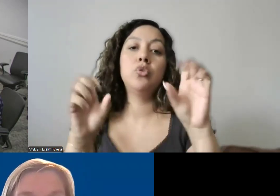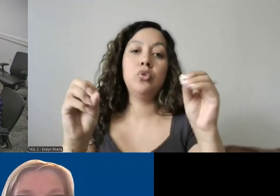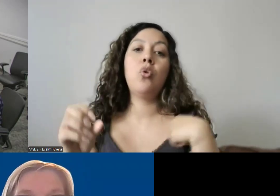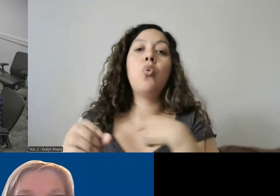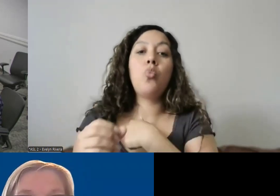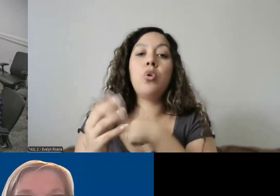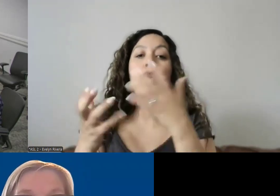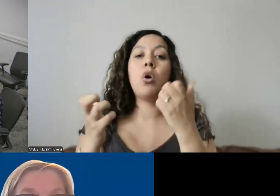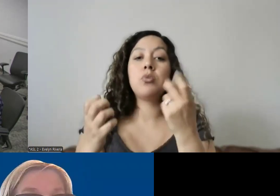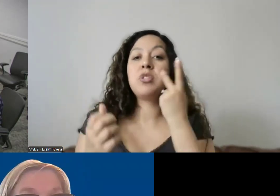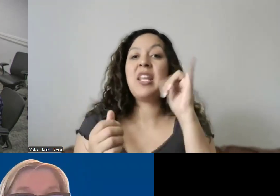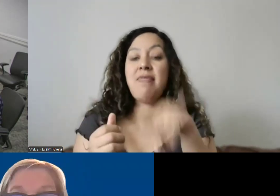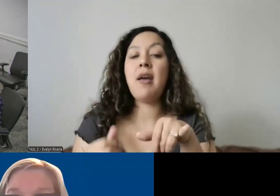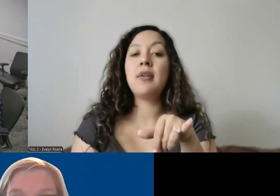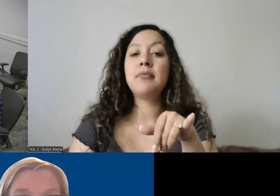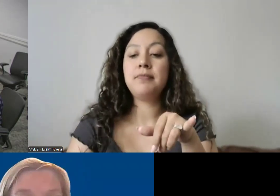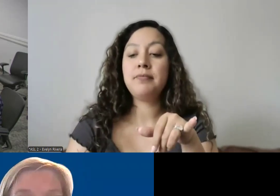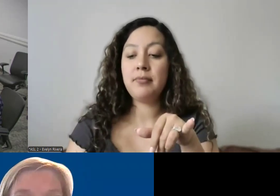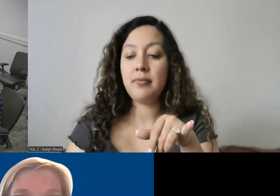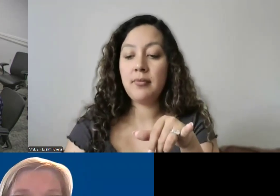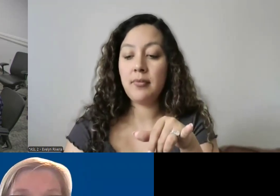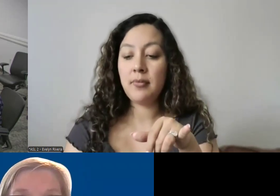that. And we're really